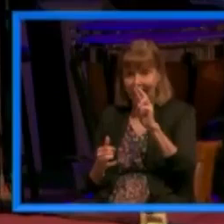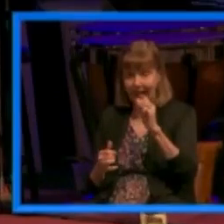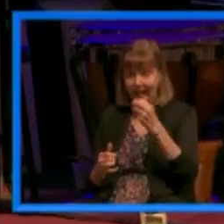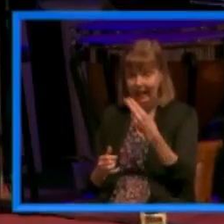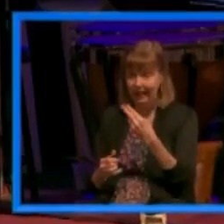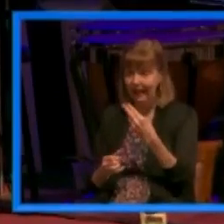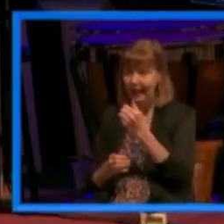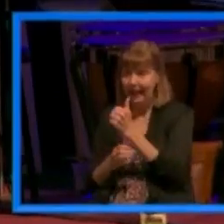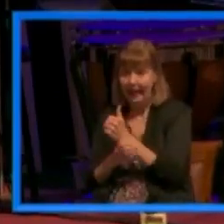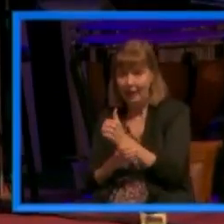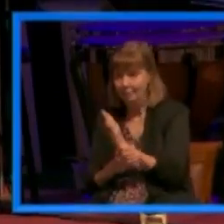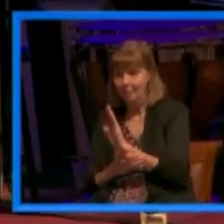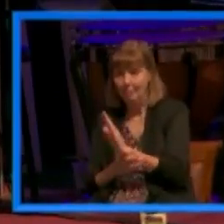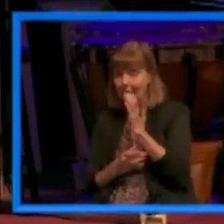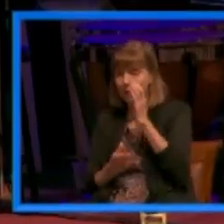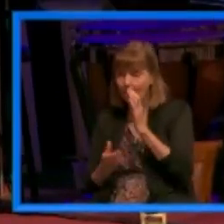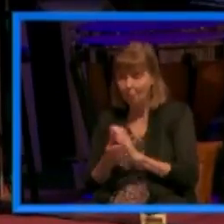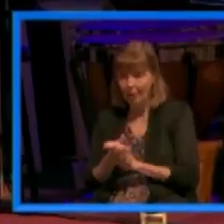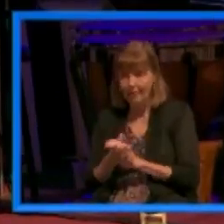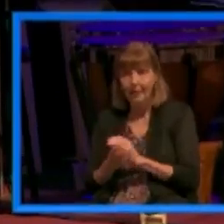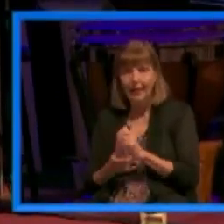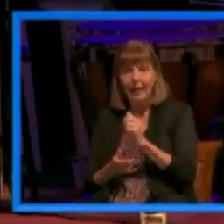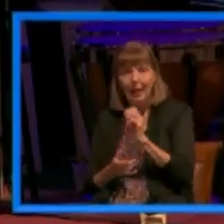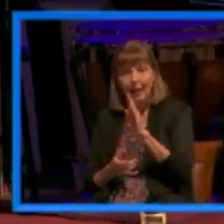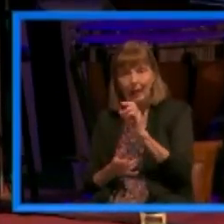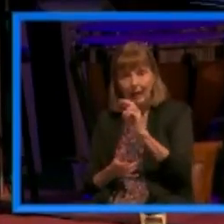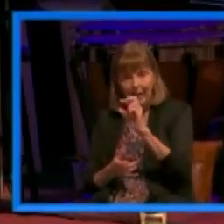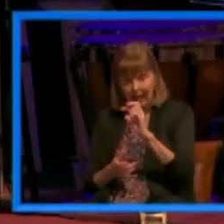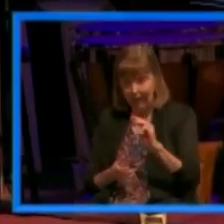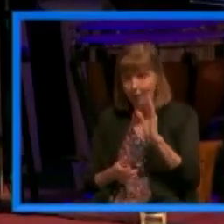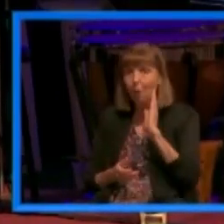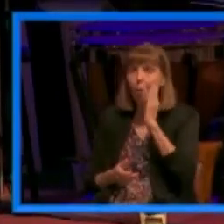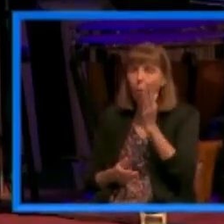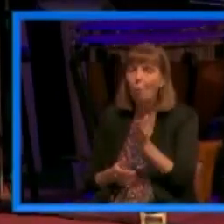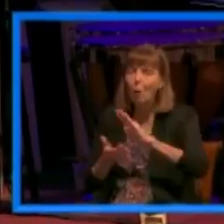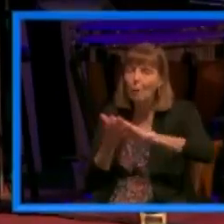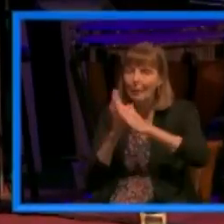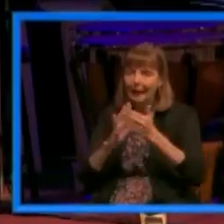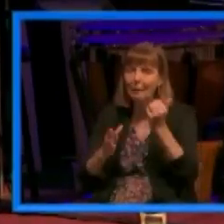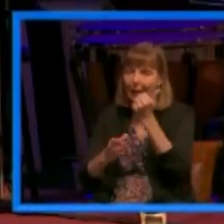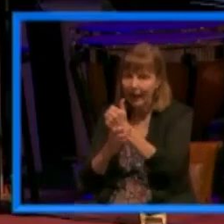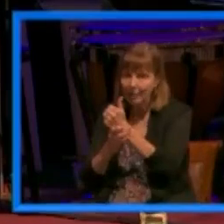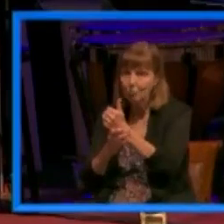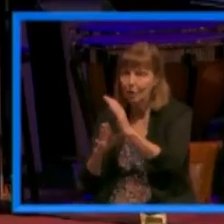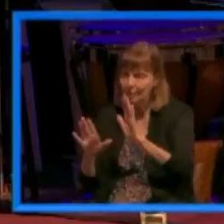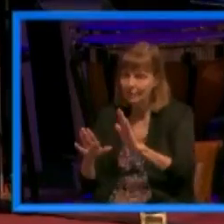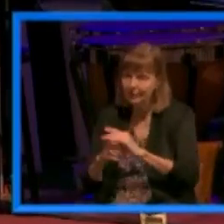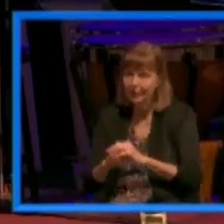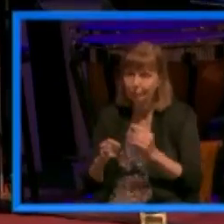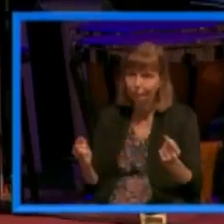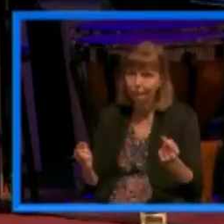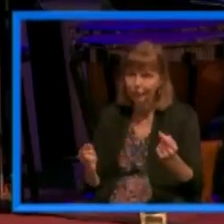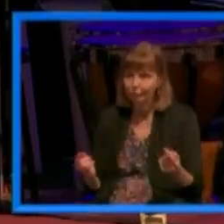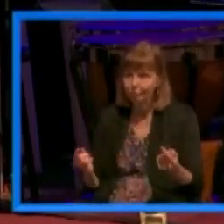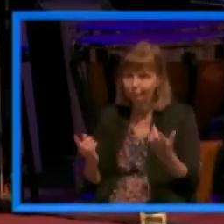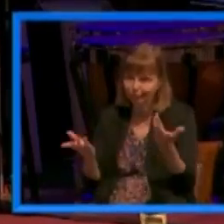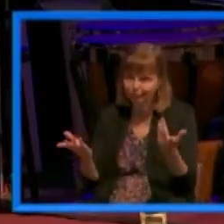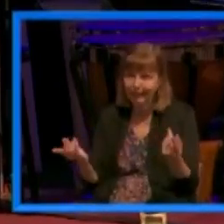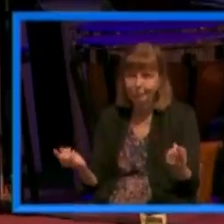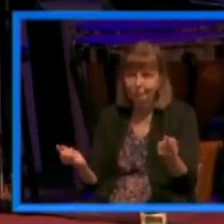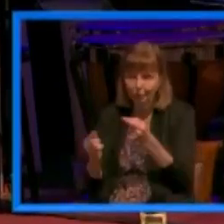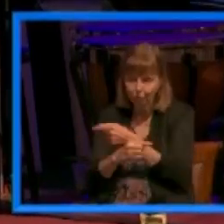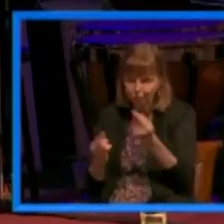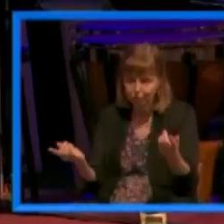those of you that may not be following along, Abram will become Abraham soon, so you'll hear those names interchange when people speak of him. Now